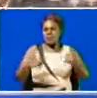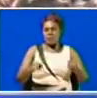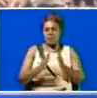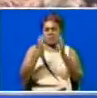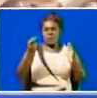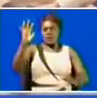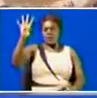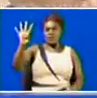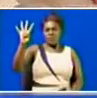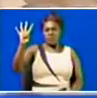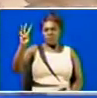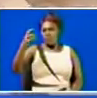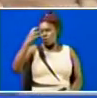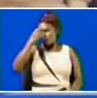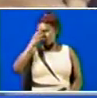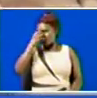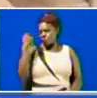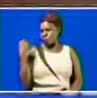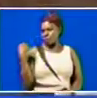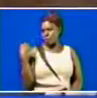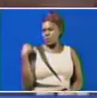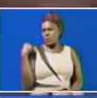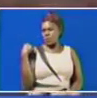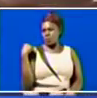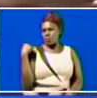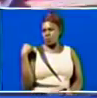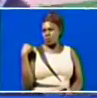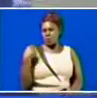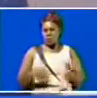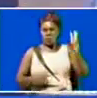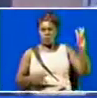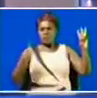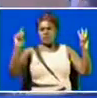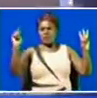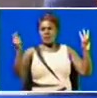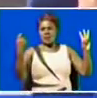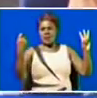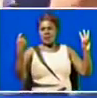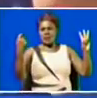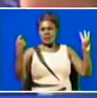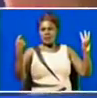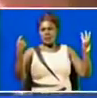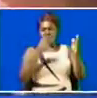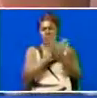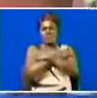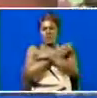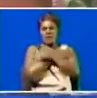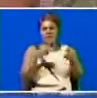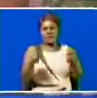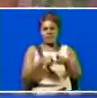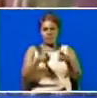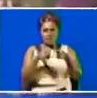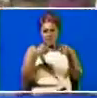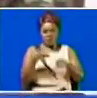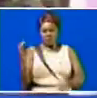Four. Ruto has recently severally been to Western Kenya, his key allies seemingly